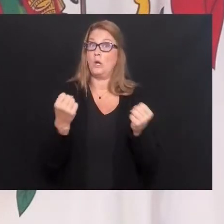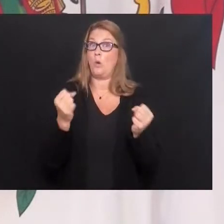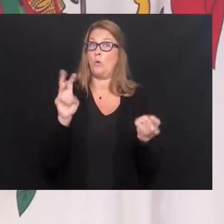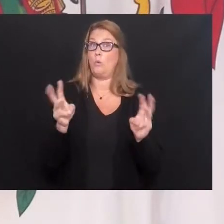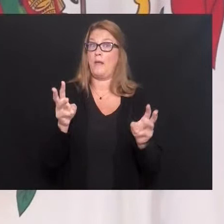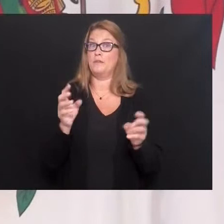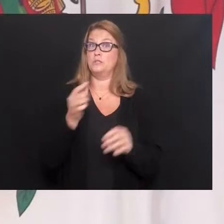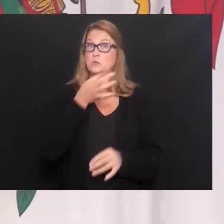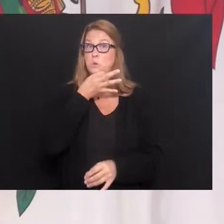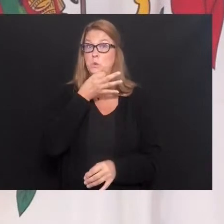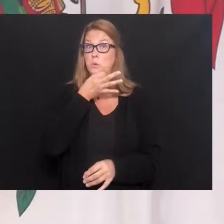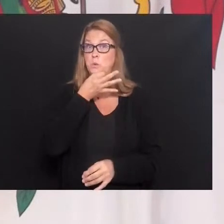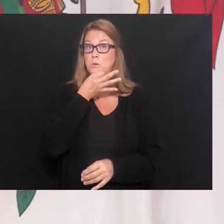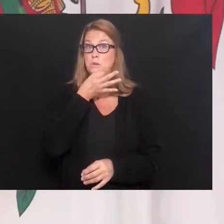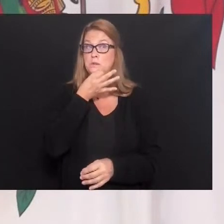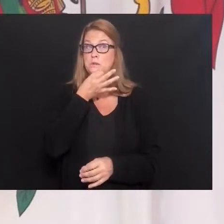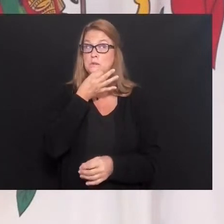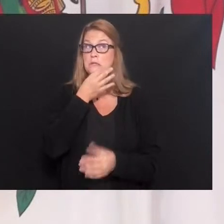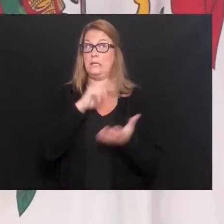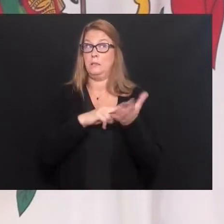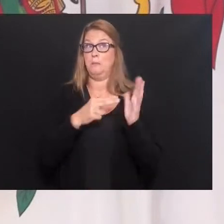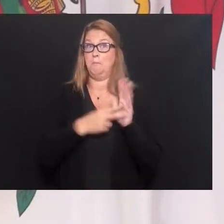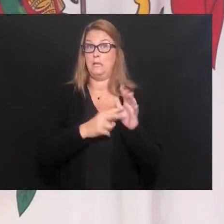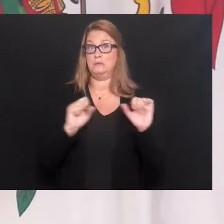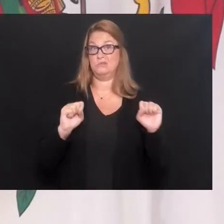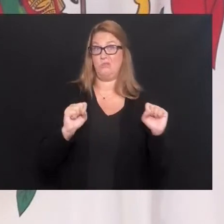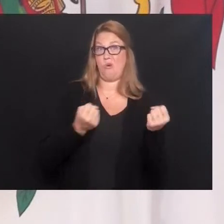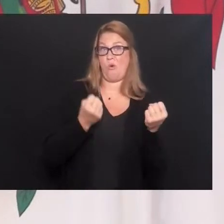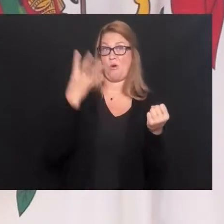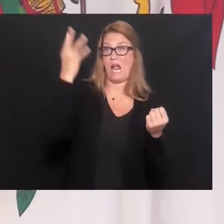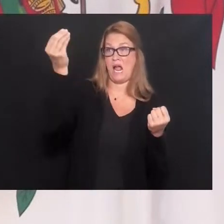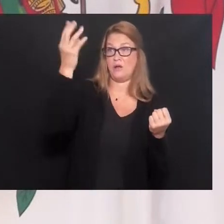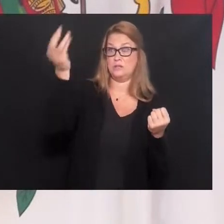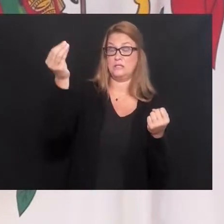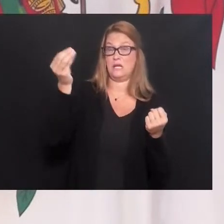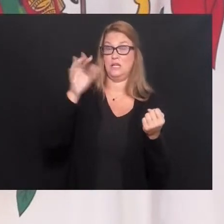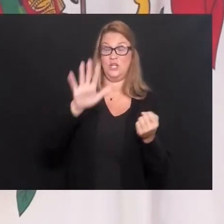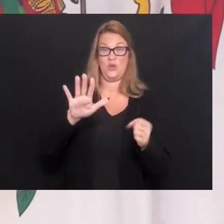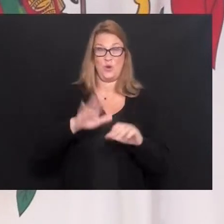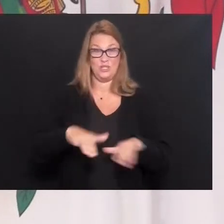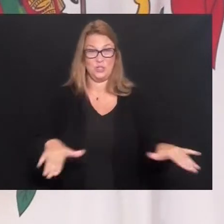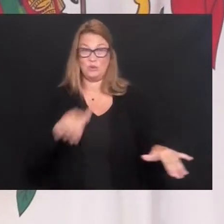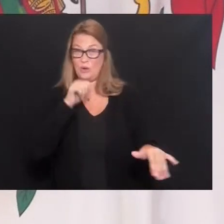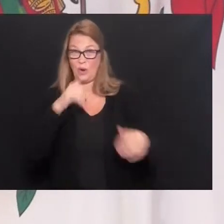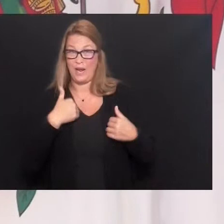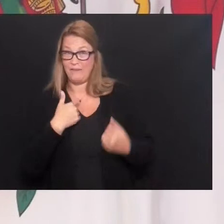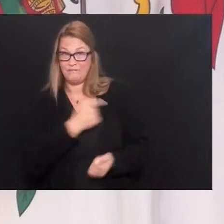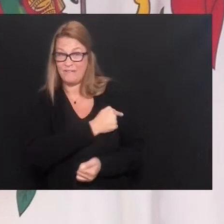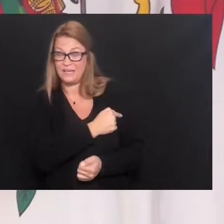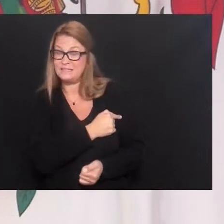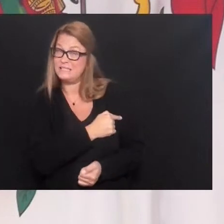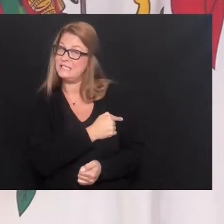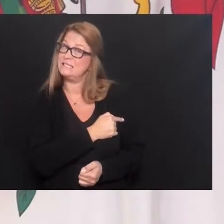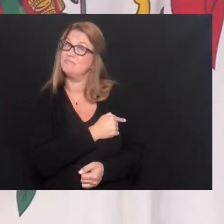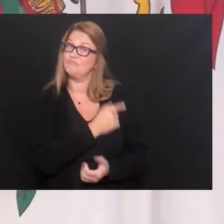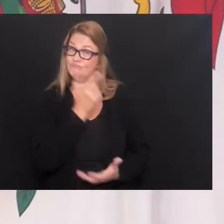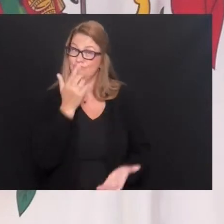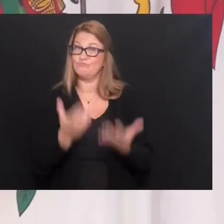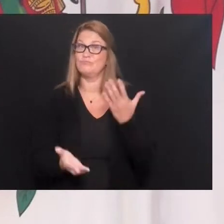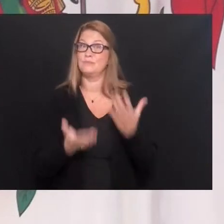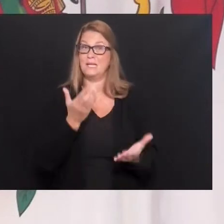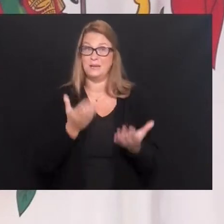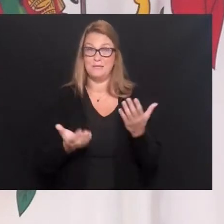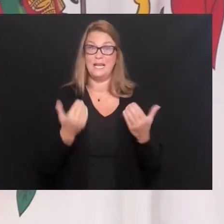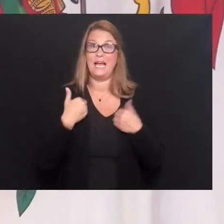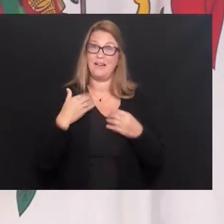when it gets cold, if your kid's not vaccinated, there's a really good chance that they could end up with this